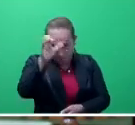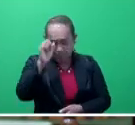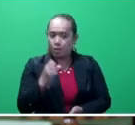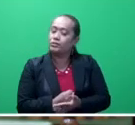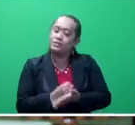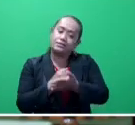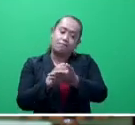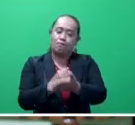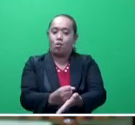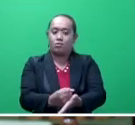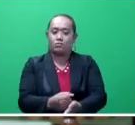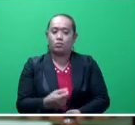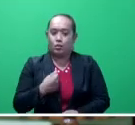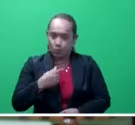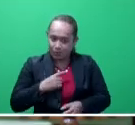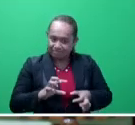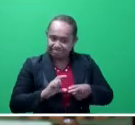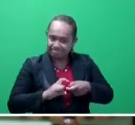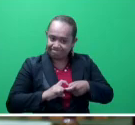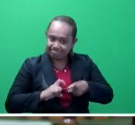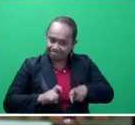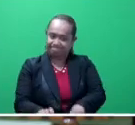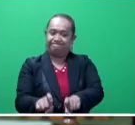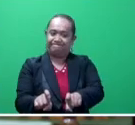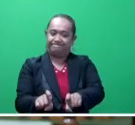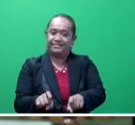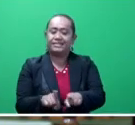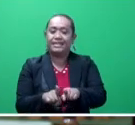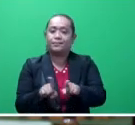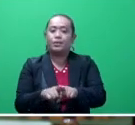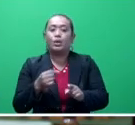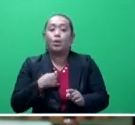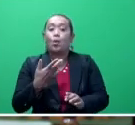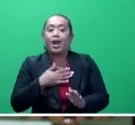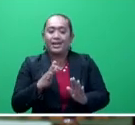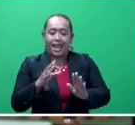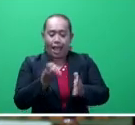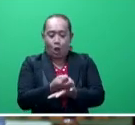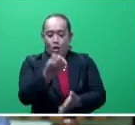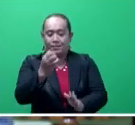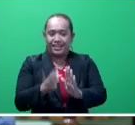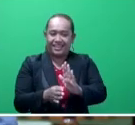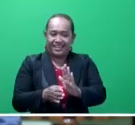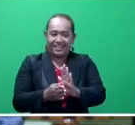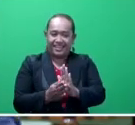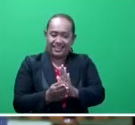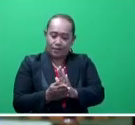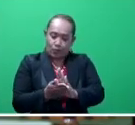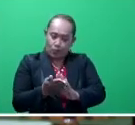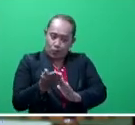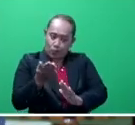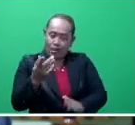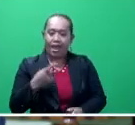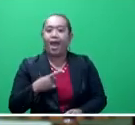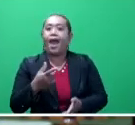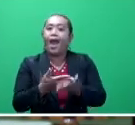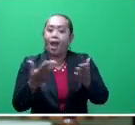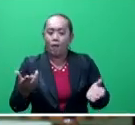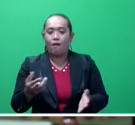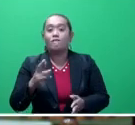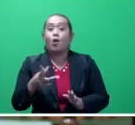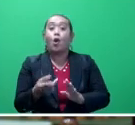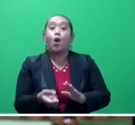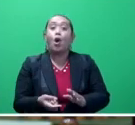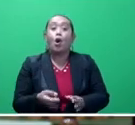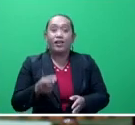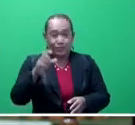remain intact, as will the foundation for our economic revival, and will seize the opportunity for recovery that the vaccination